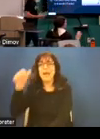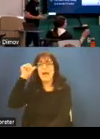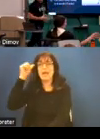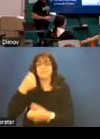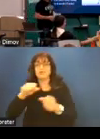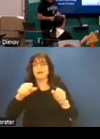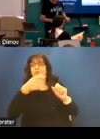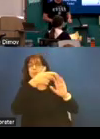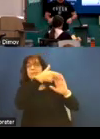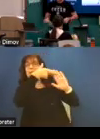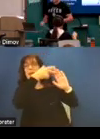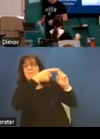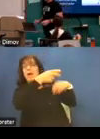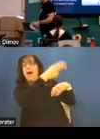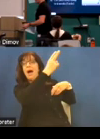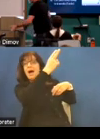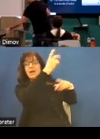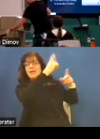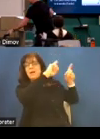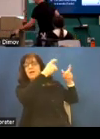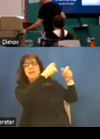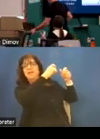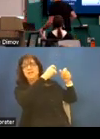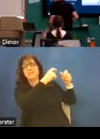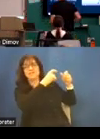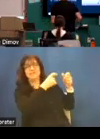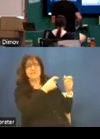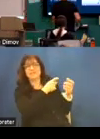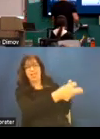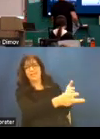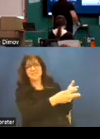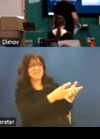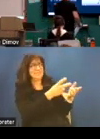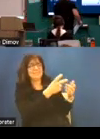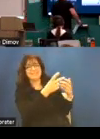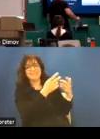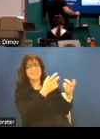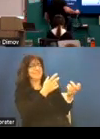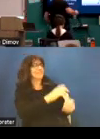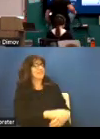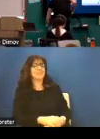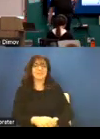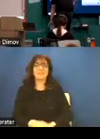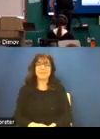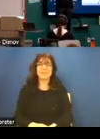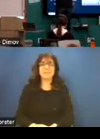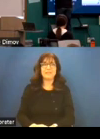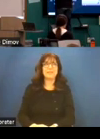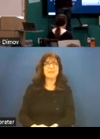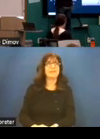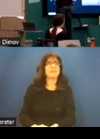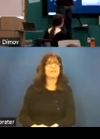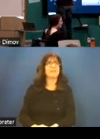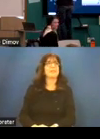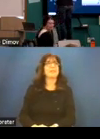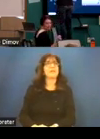We're not laughing at you, we're laughing with you. It was graceful. That was good. I gave you mine, Heidi.